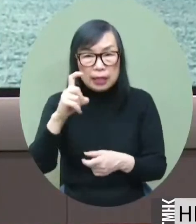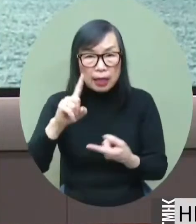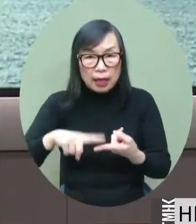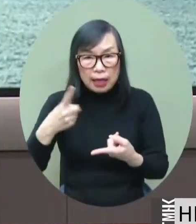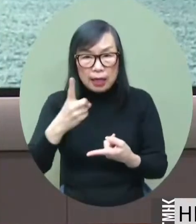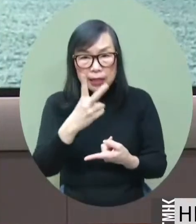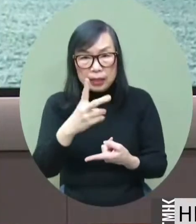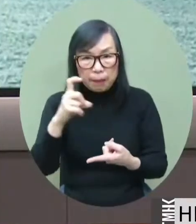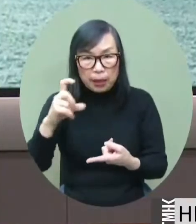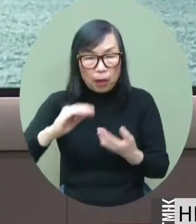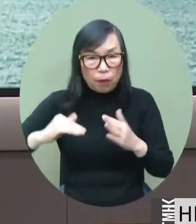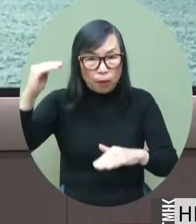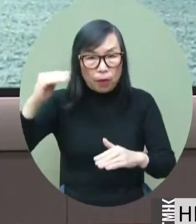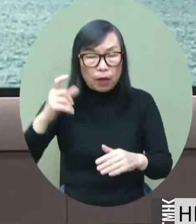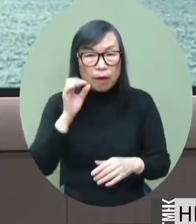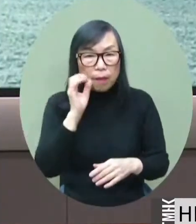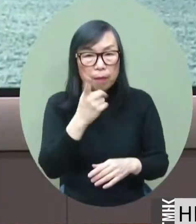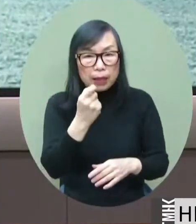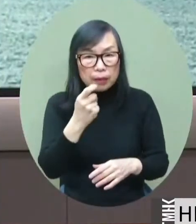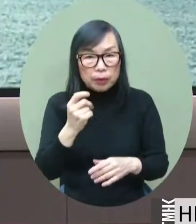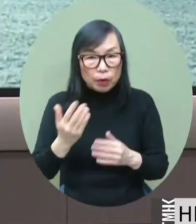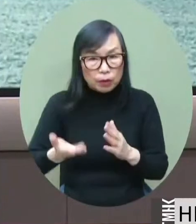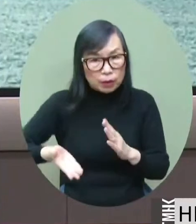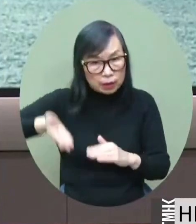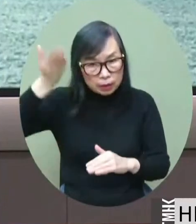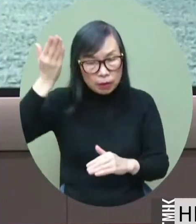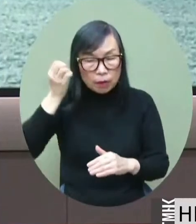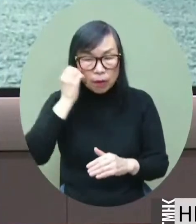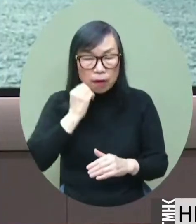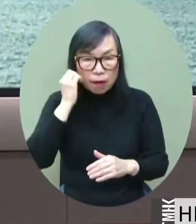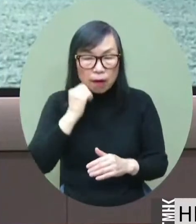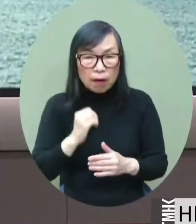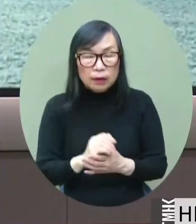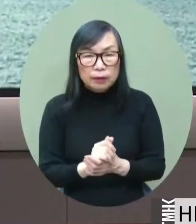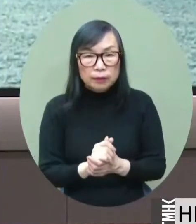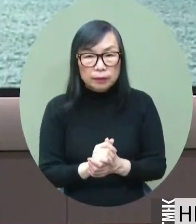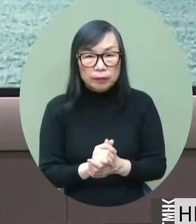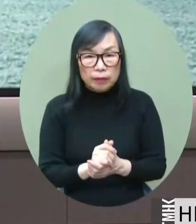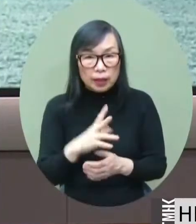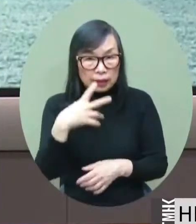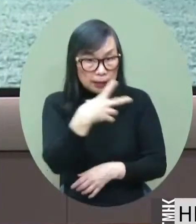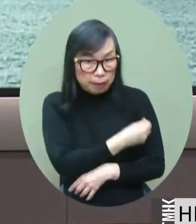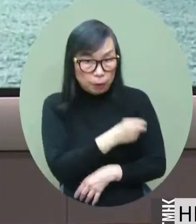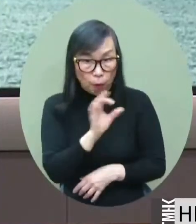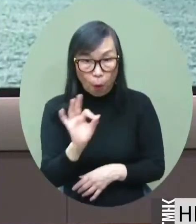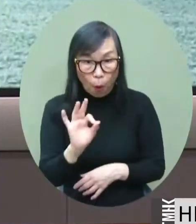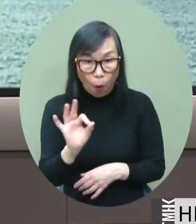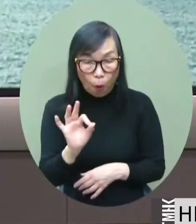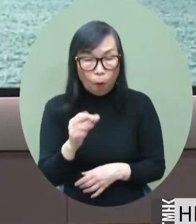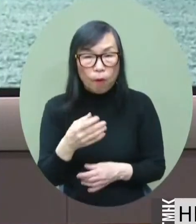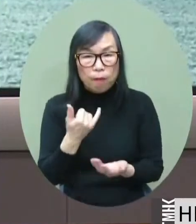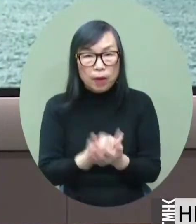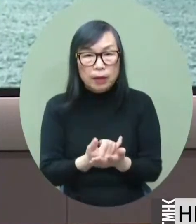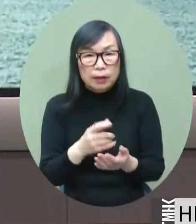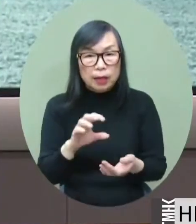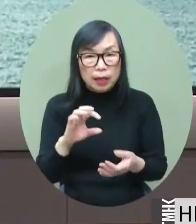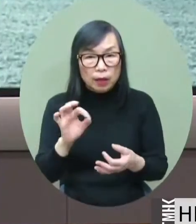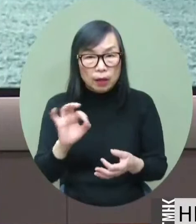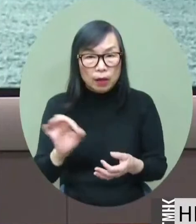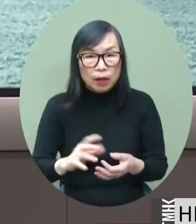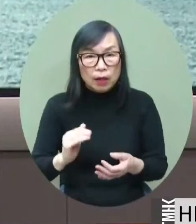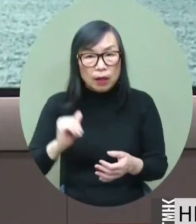is 29 times higher than their counterparts. For those over 85 years old, those never